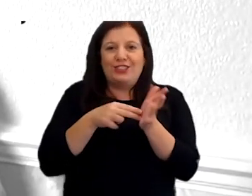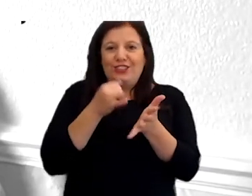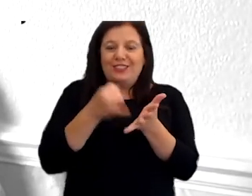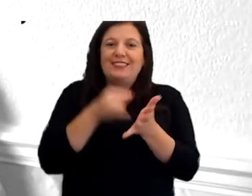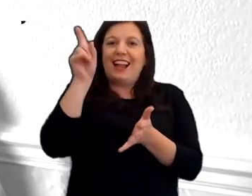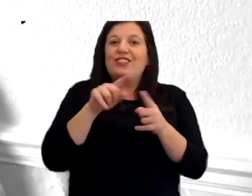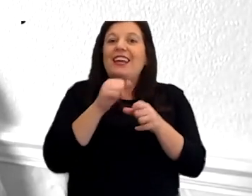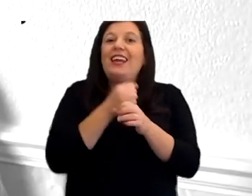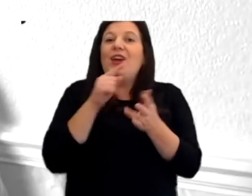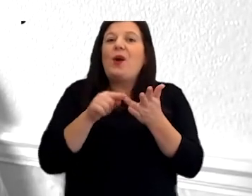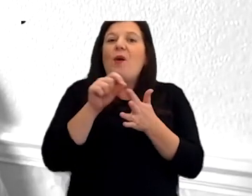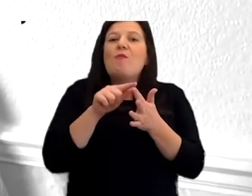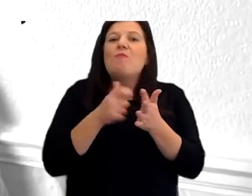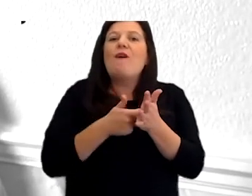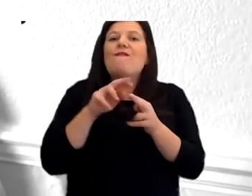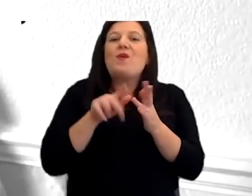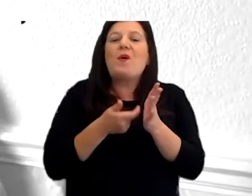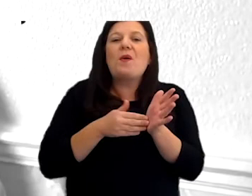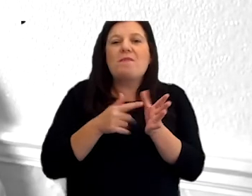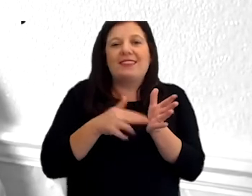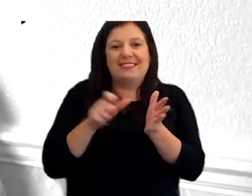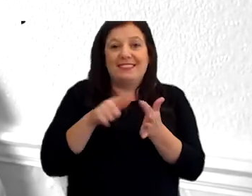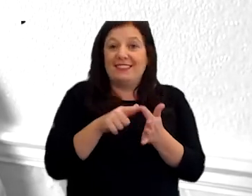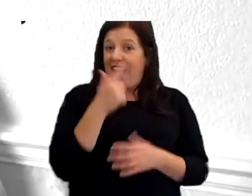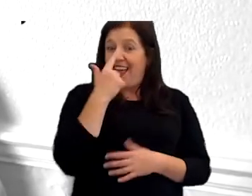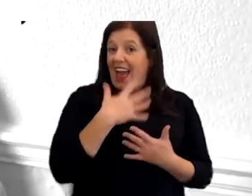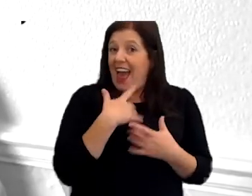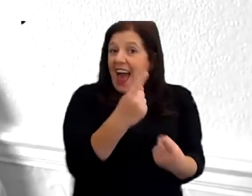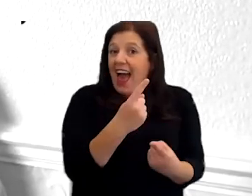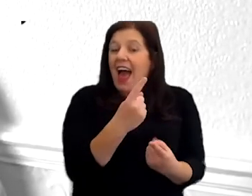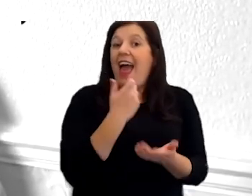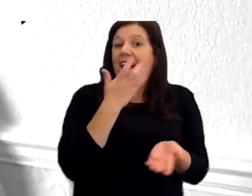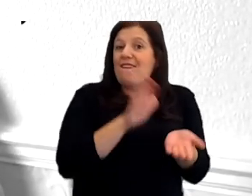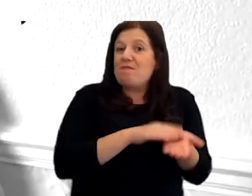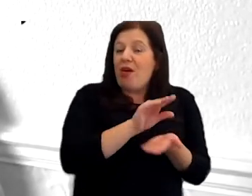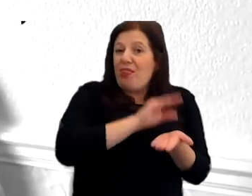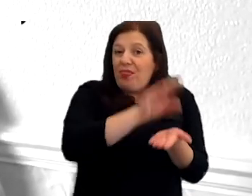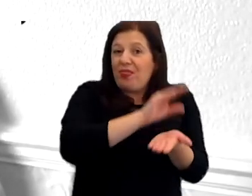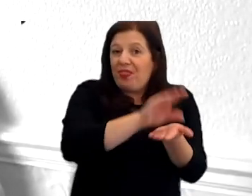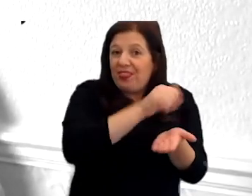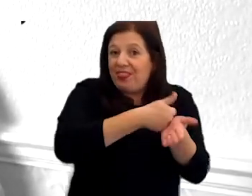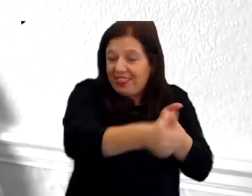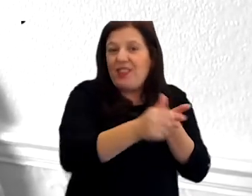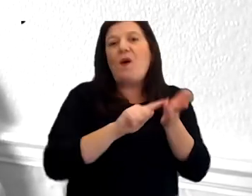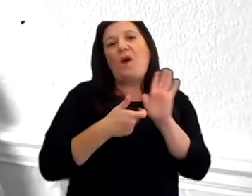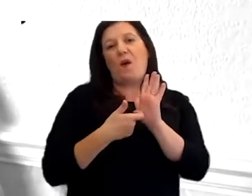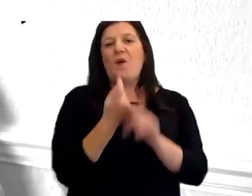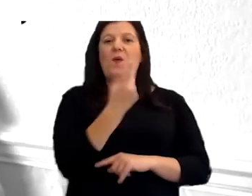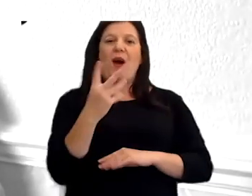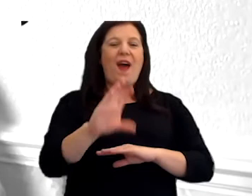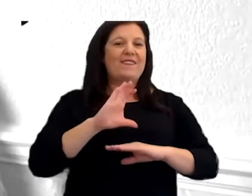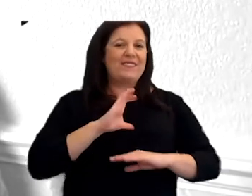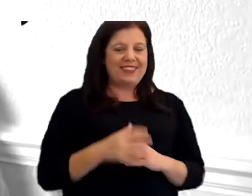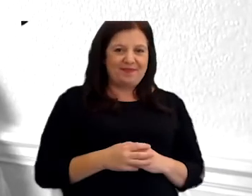www.localgiving.org/donations/Ego Performance. And you can choose to donate on a monthly recurring basis, or you can make a one-off